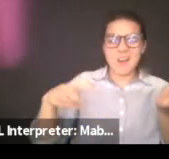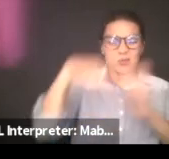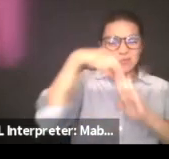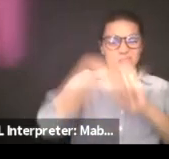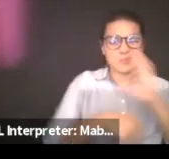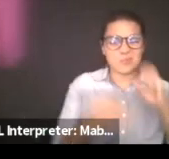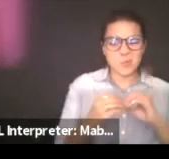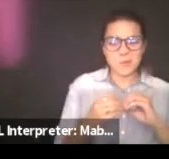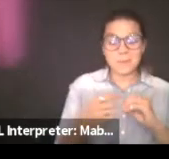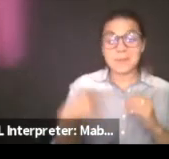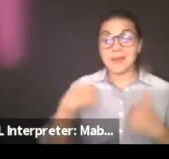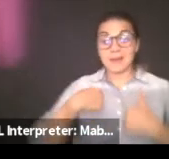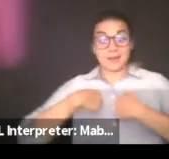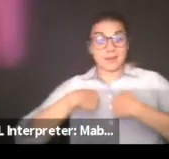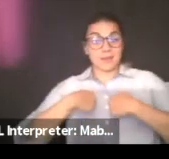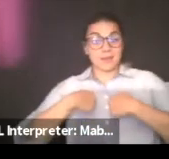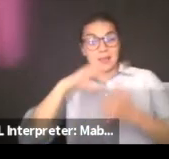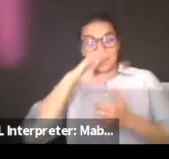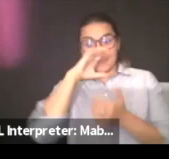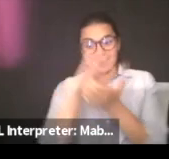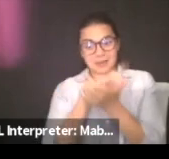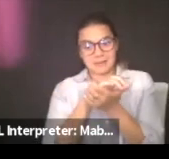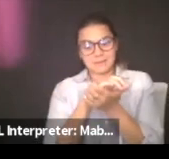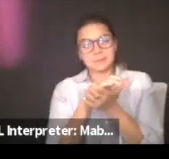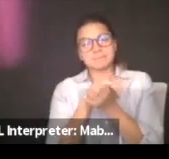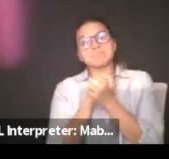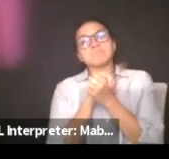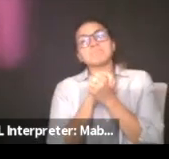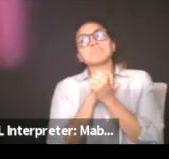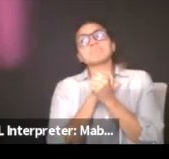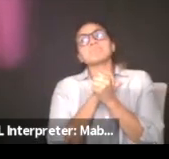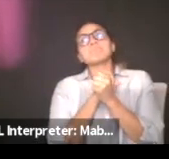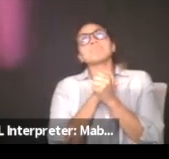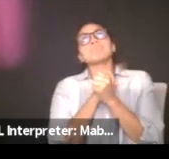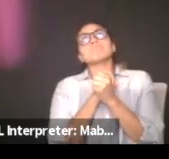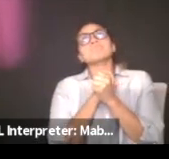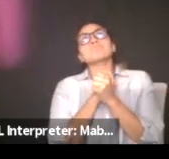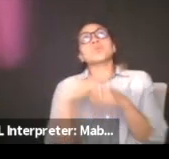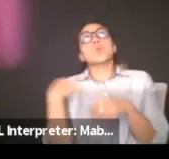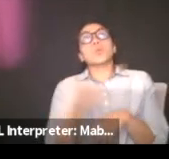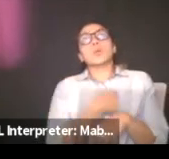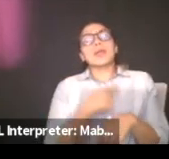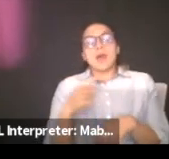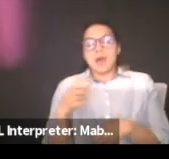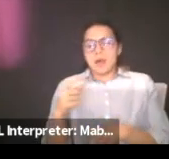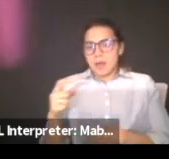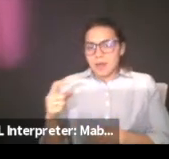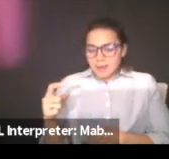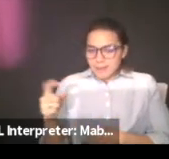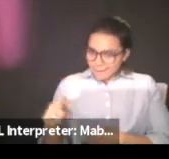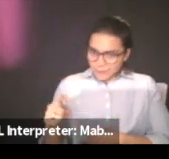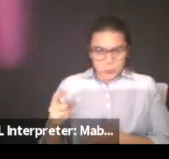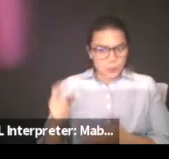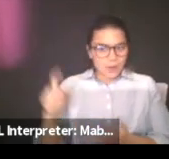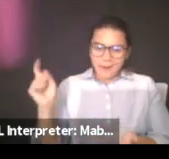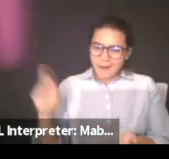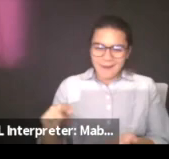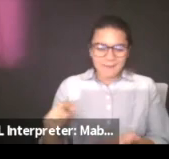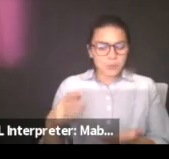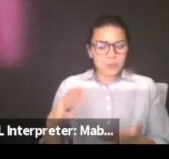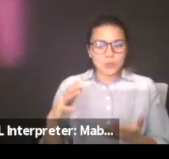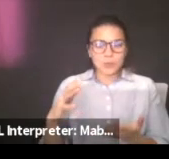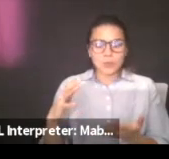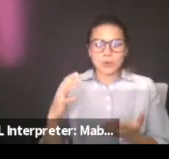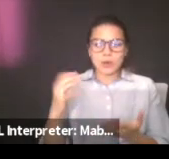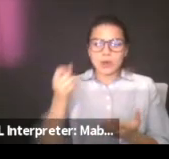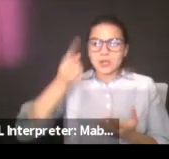that that we need to be very, very thoughtful about how our legal strategies undermine the